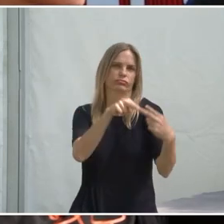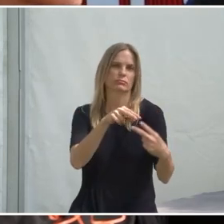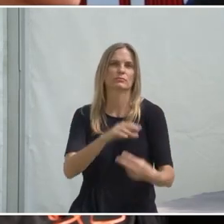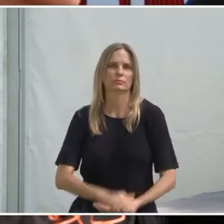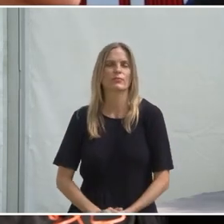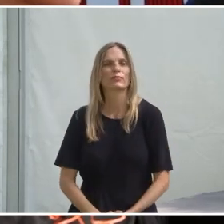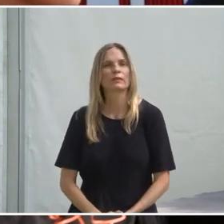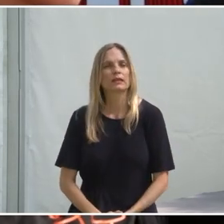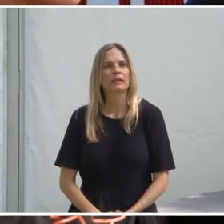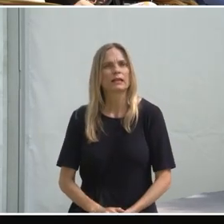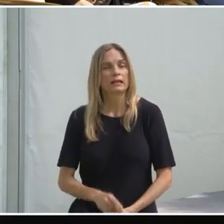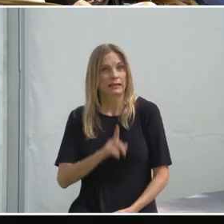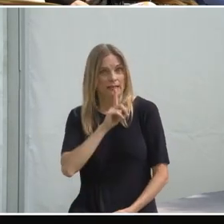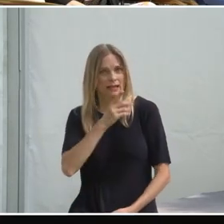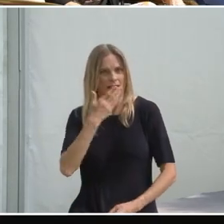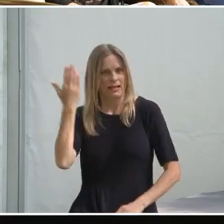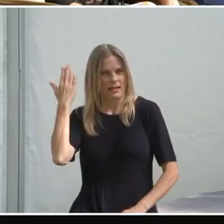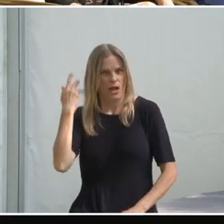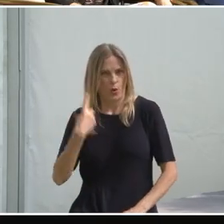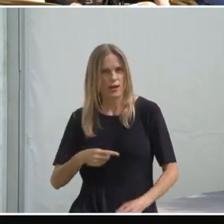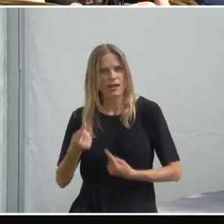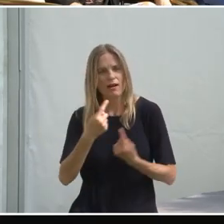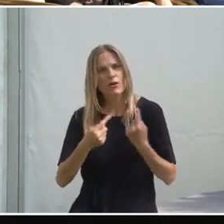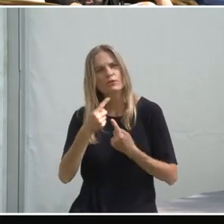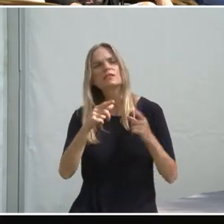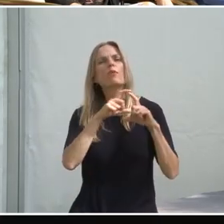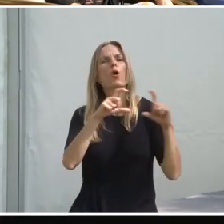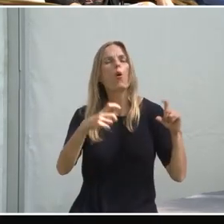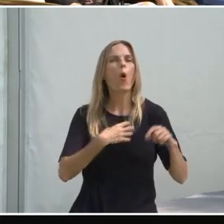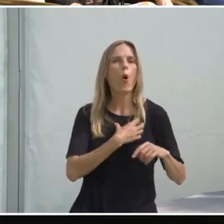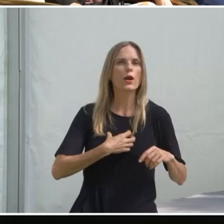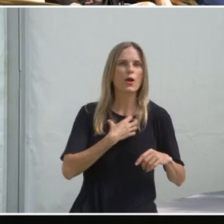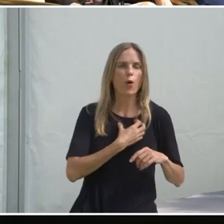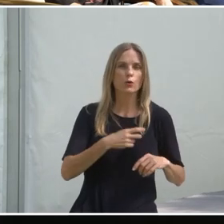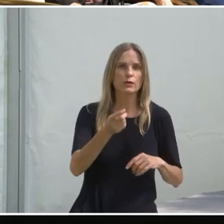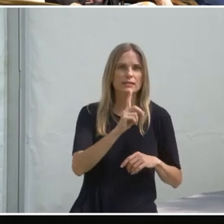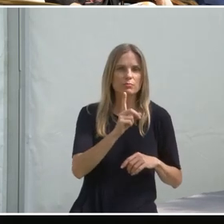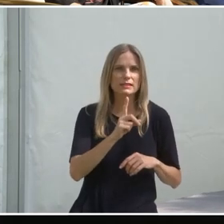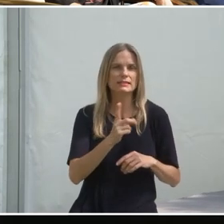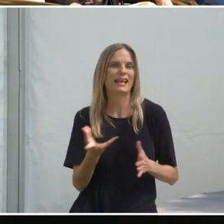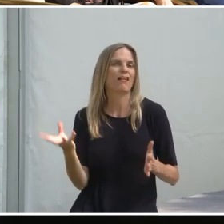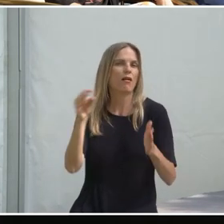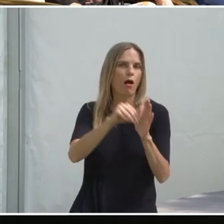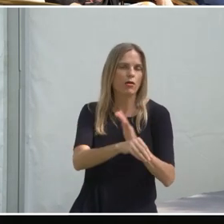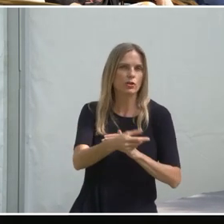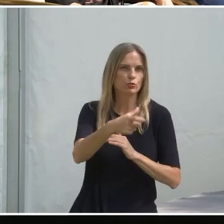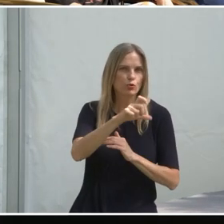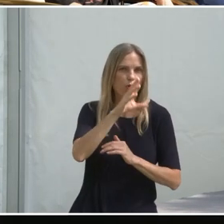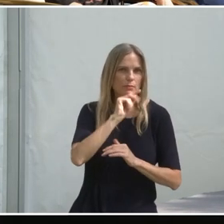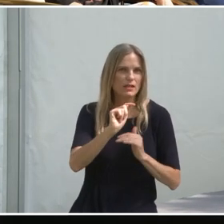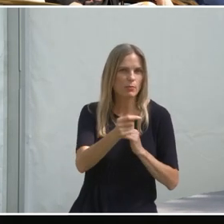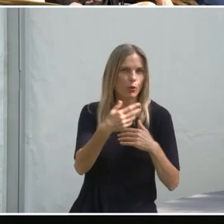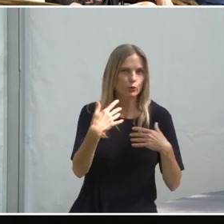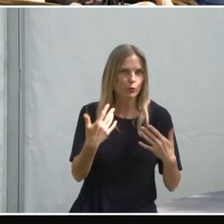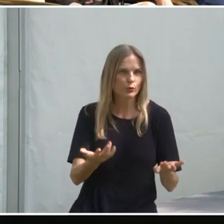just as we spoke about the importance of what, you know, what school institutions can do in order to promote inclusiveness, clearly as